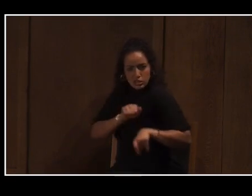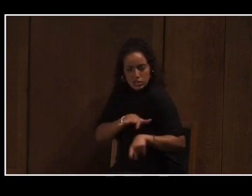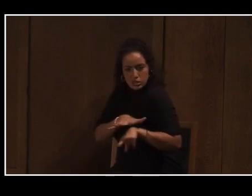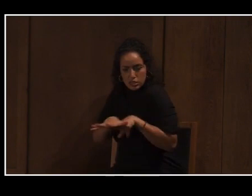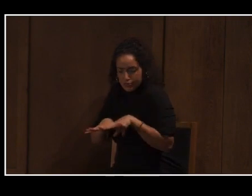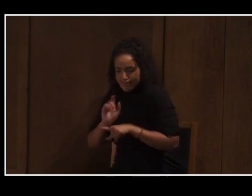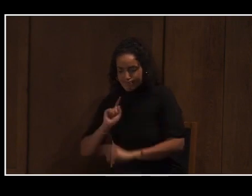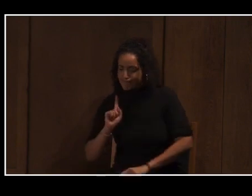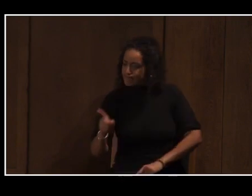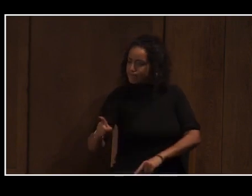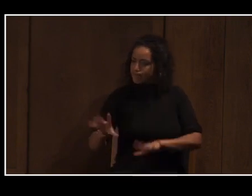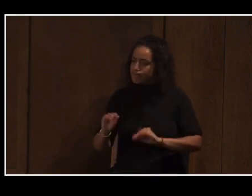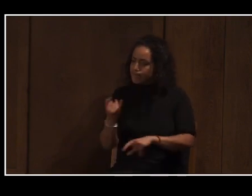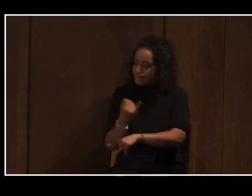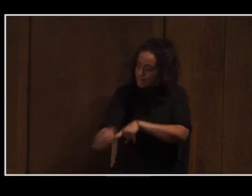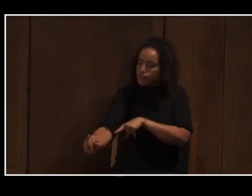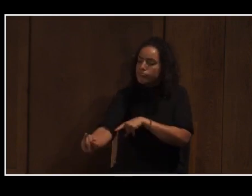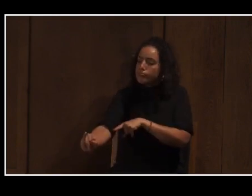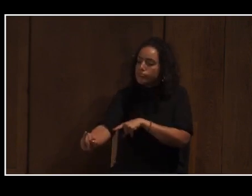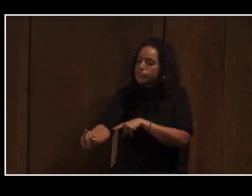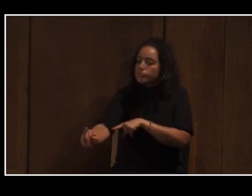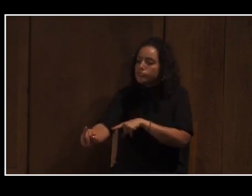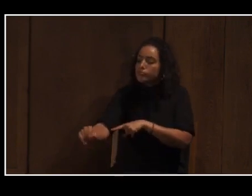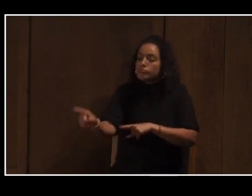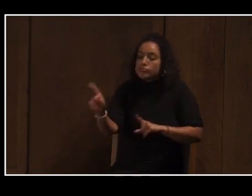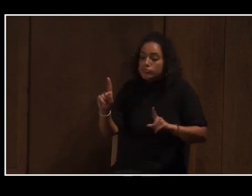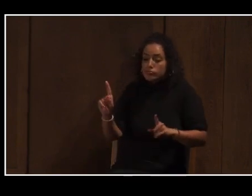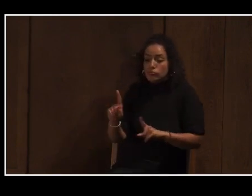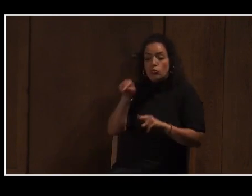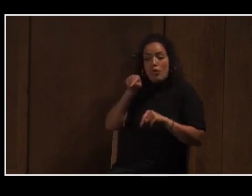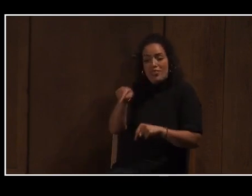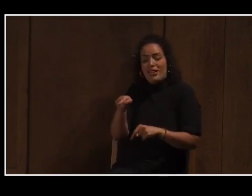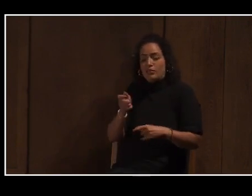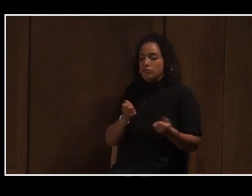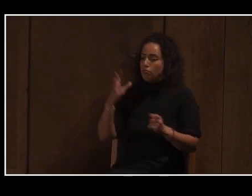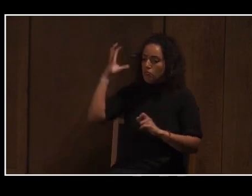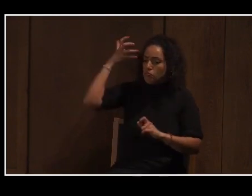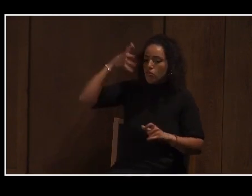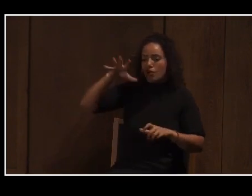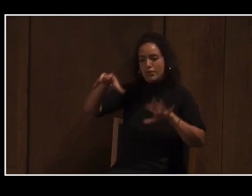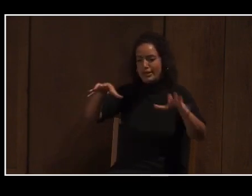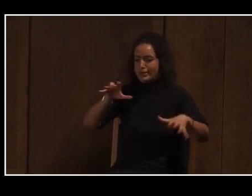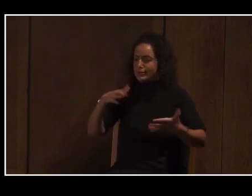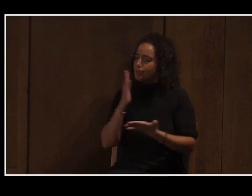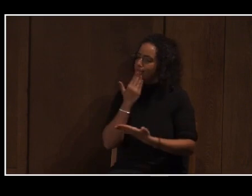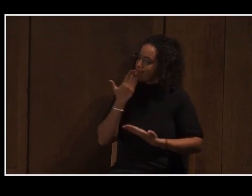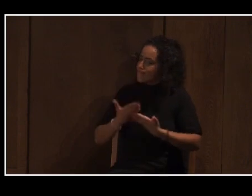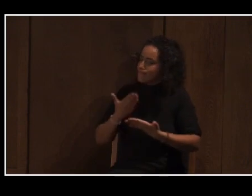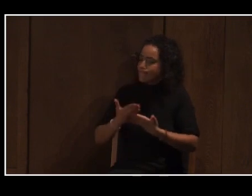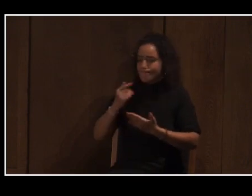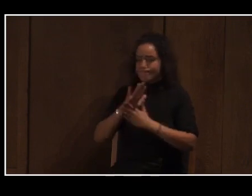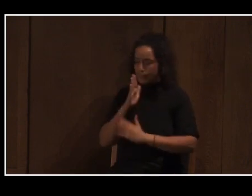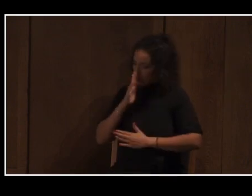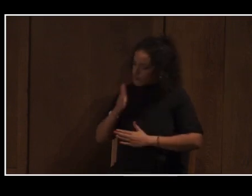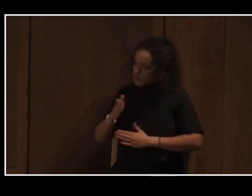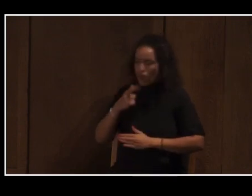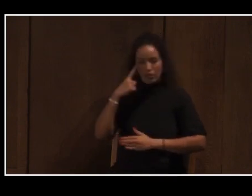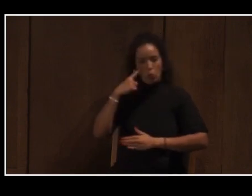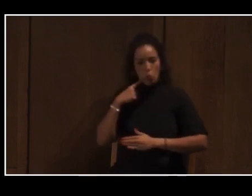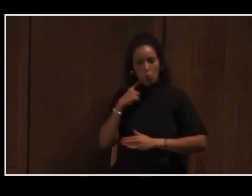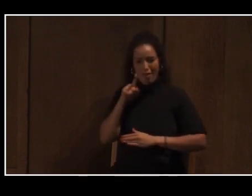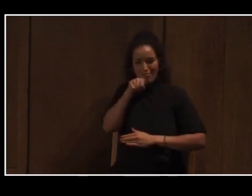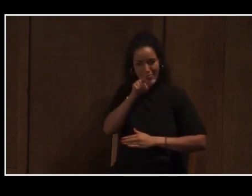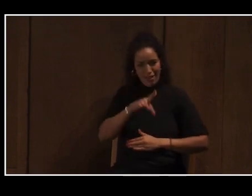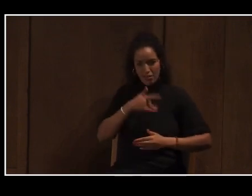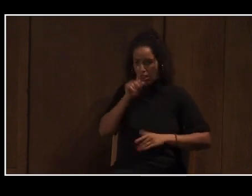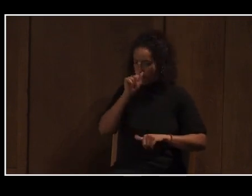demand heteronormativity as performance of right citizenship. Lee's work reminds me that for so many of us,